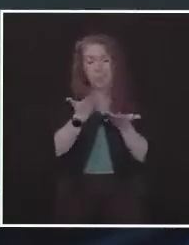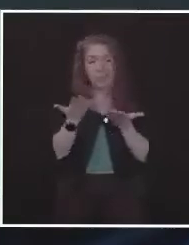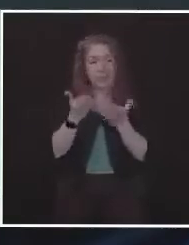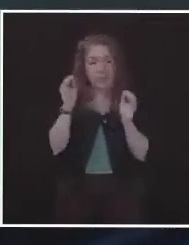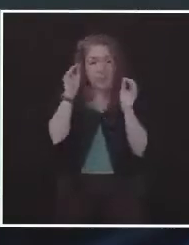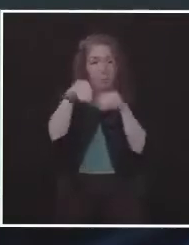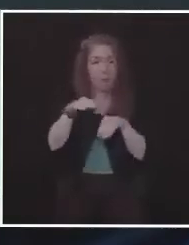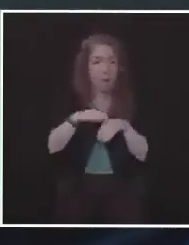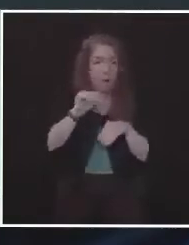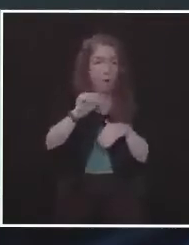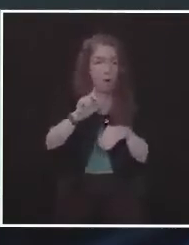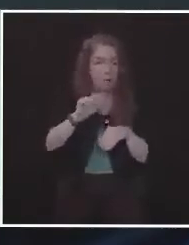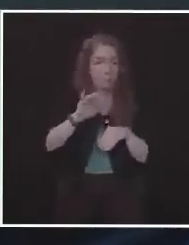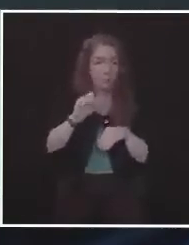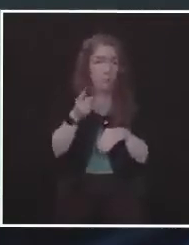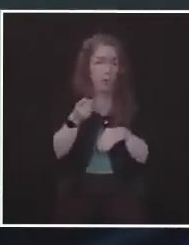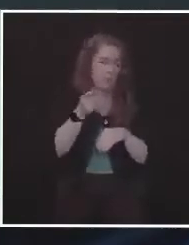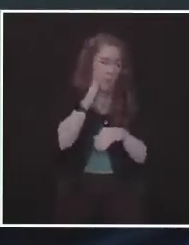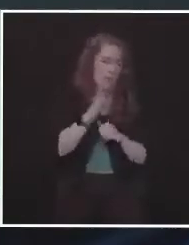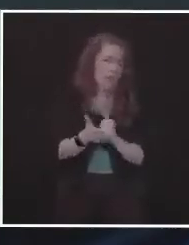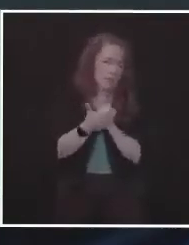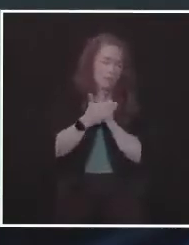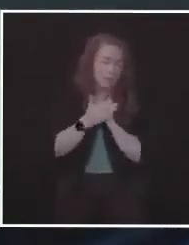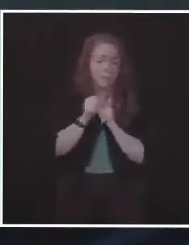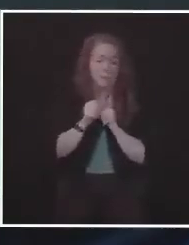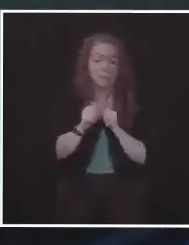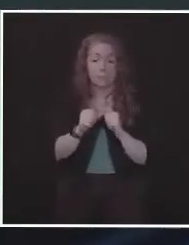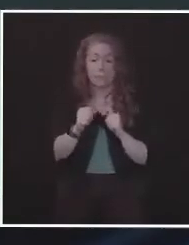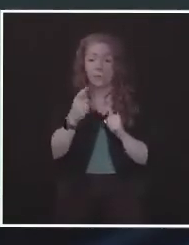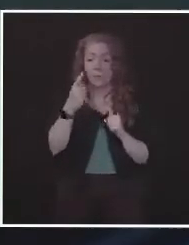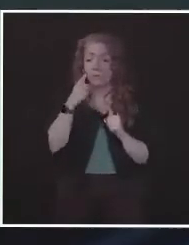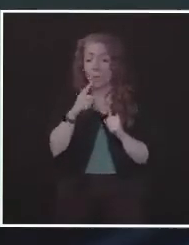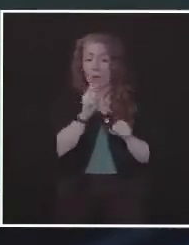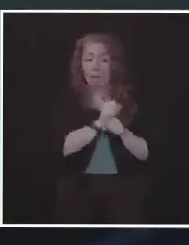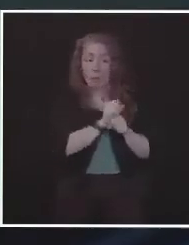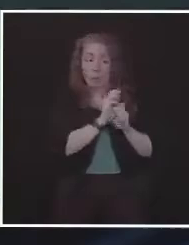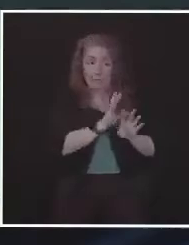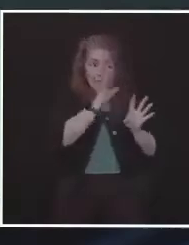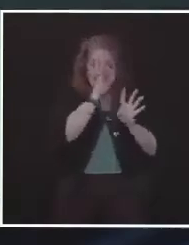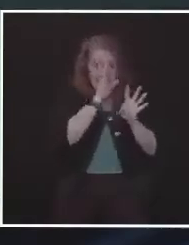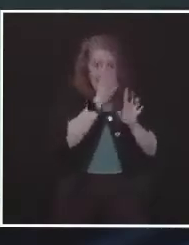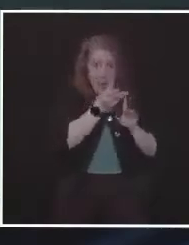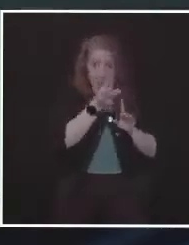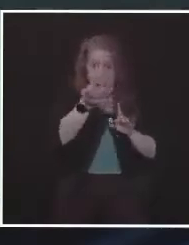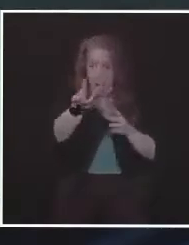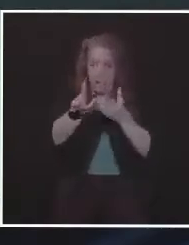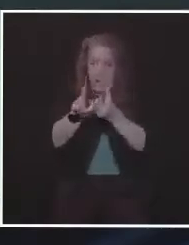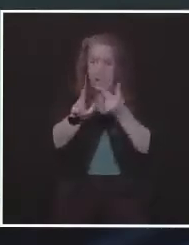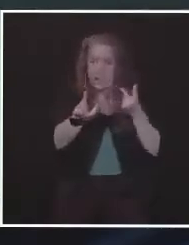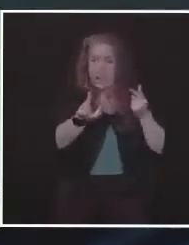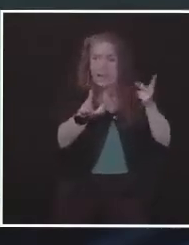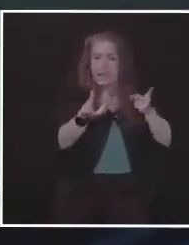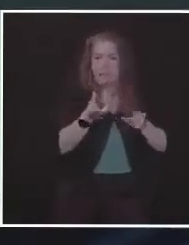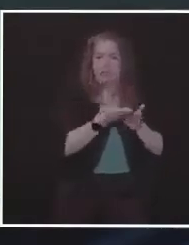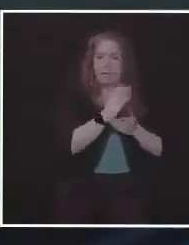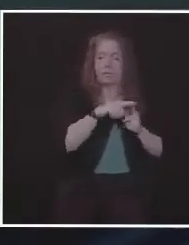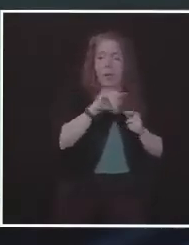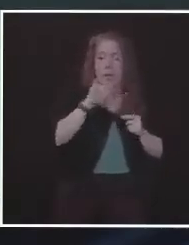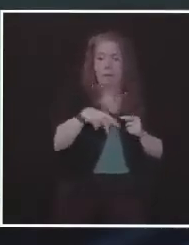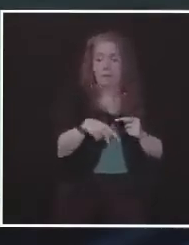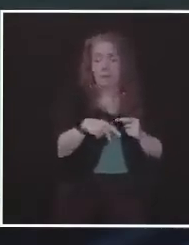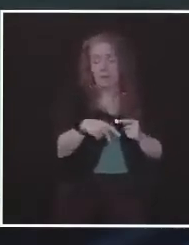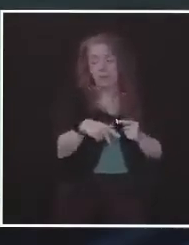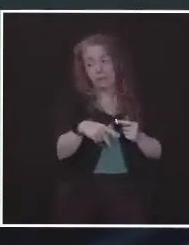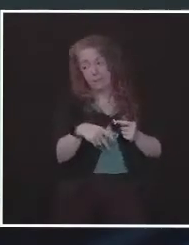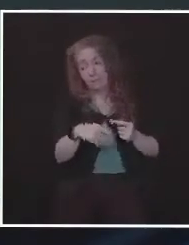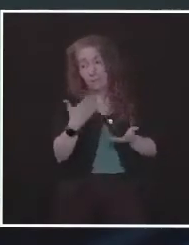do that. As far as the employees keeping IP, and maybe this is my dated center director time here, the employees still